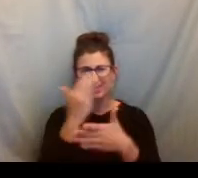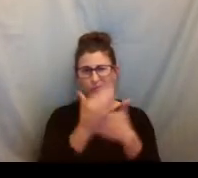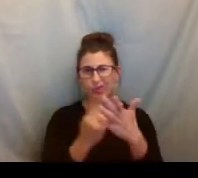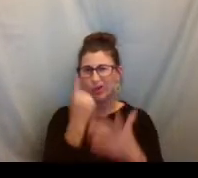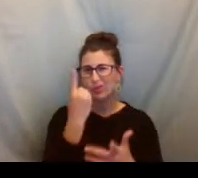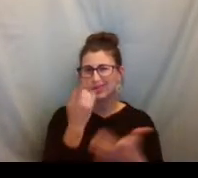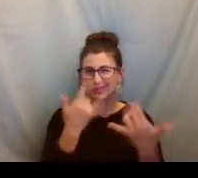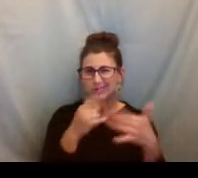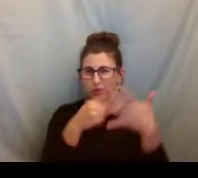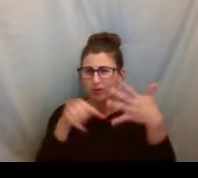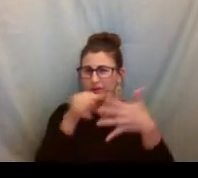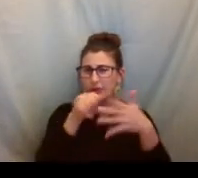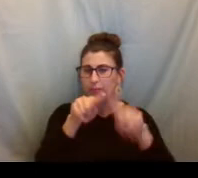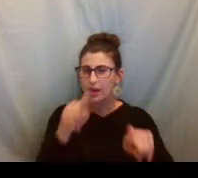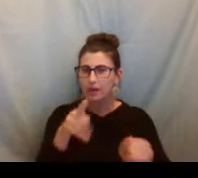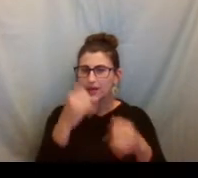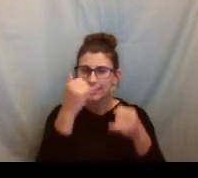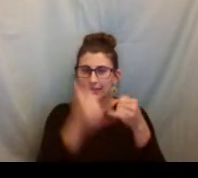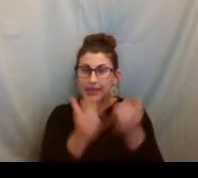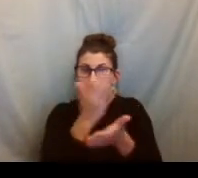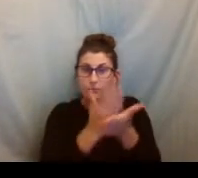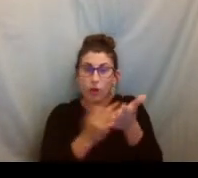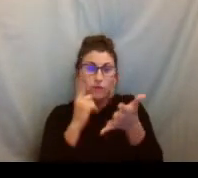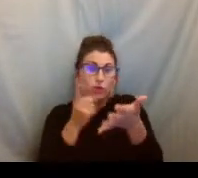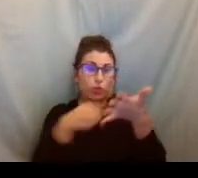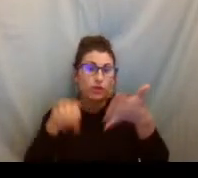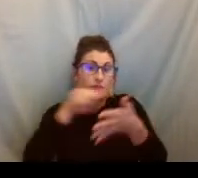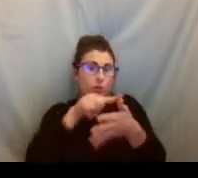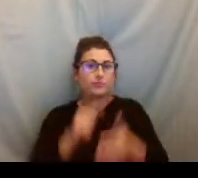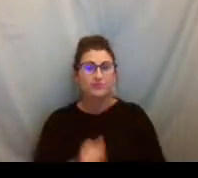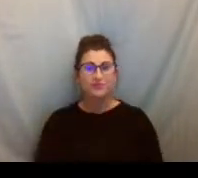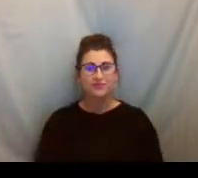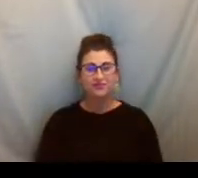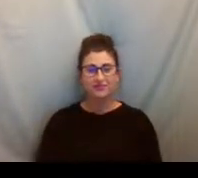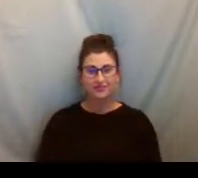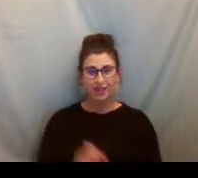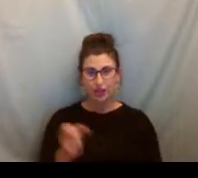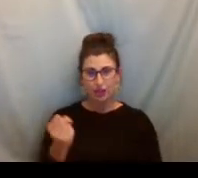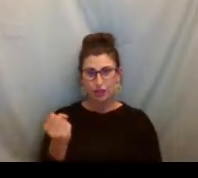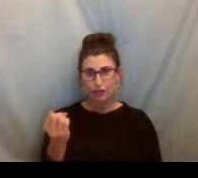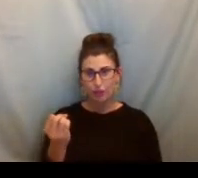reviewing. Okay, but this is the last part of the review. So,